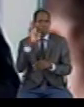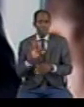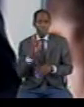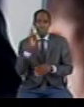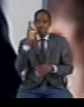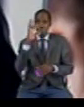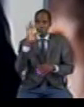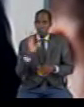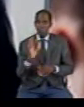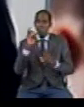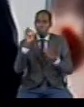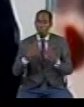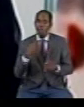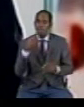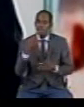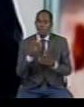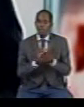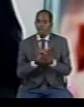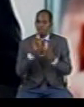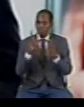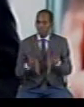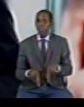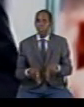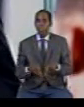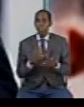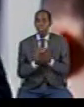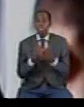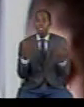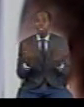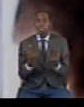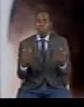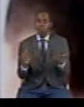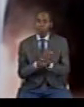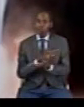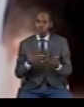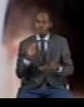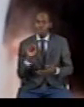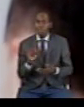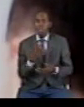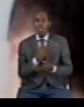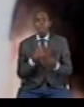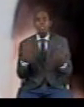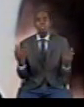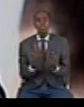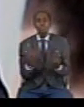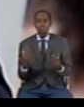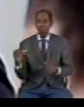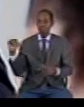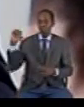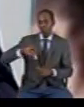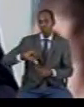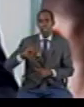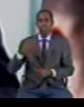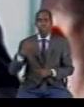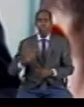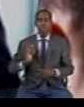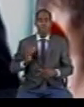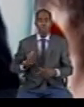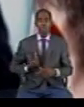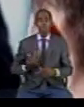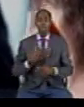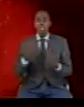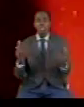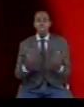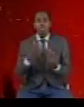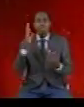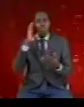him or her that sin destroys, and sin damns the soul, and sin will